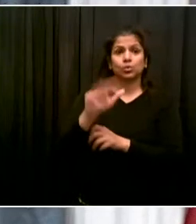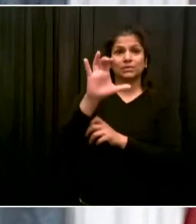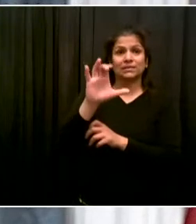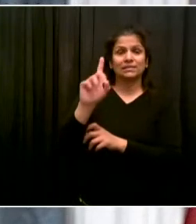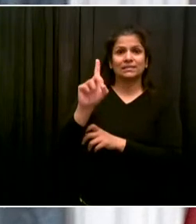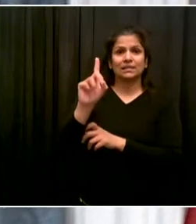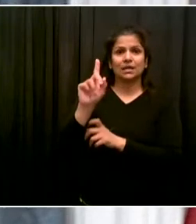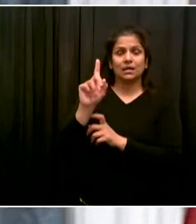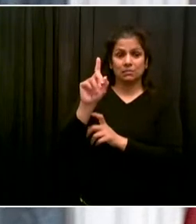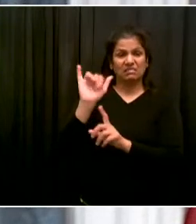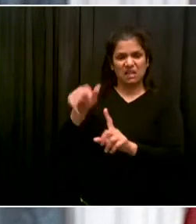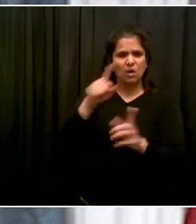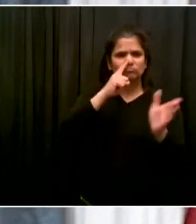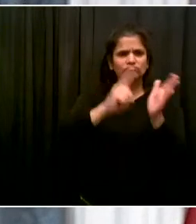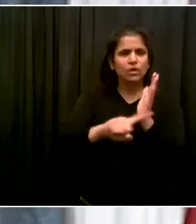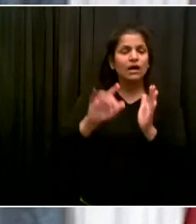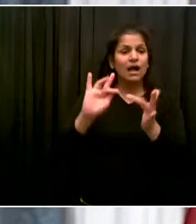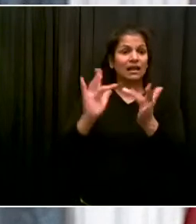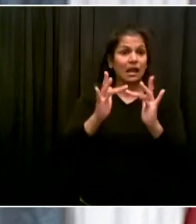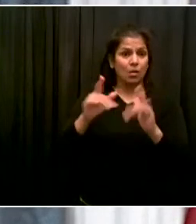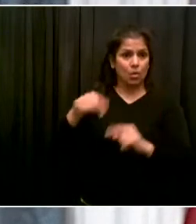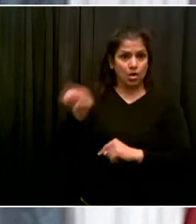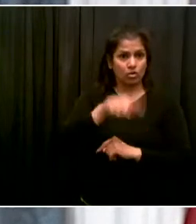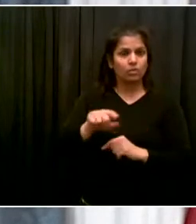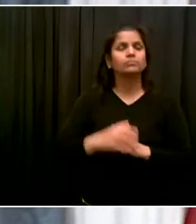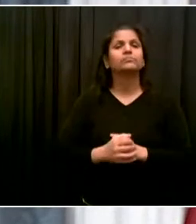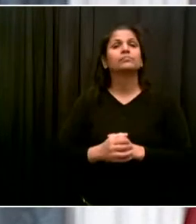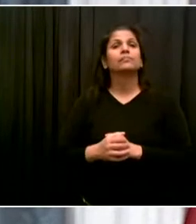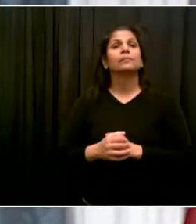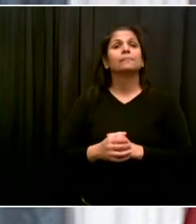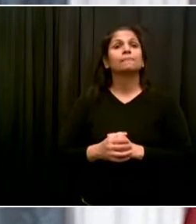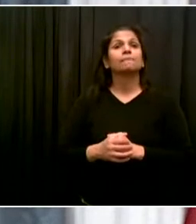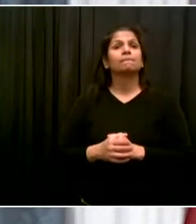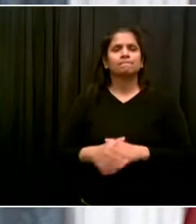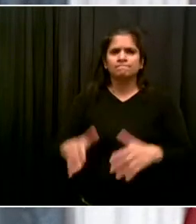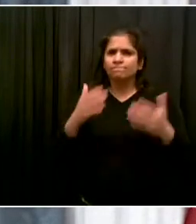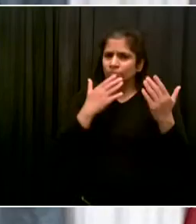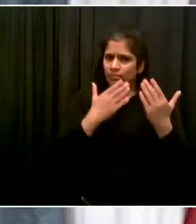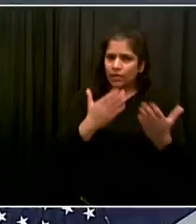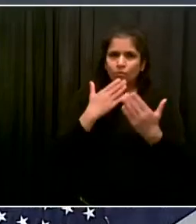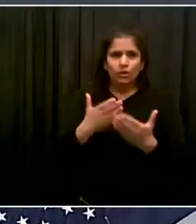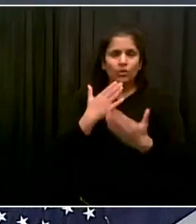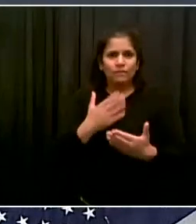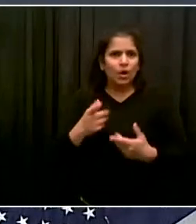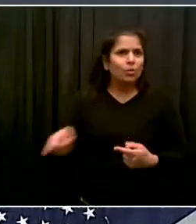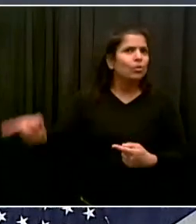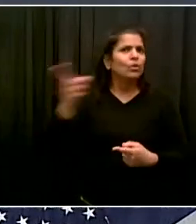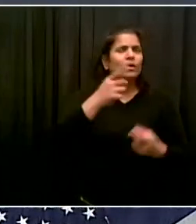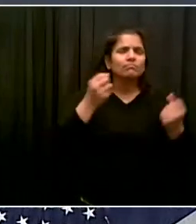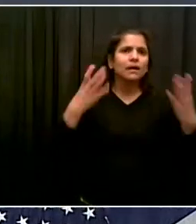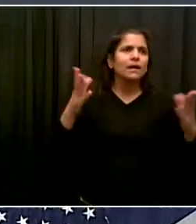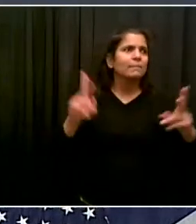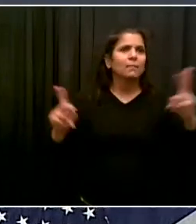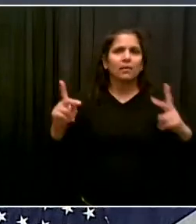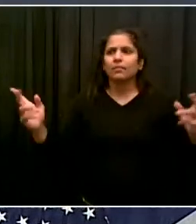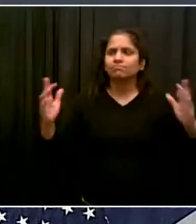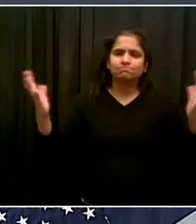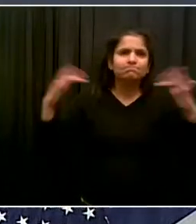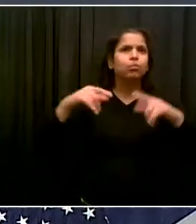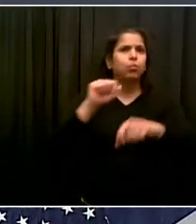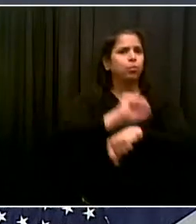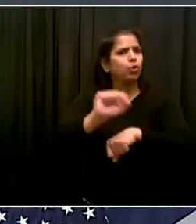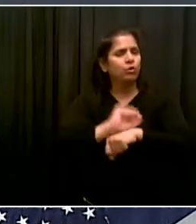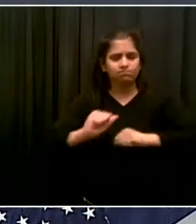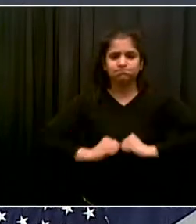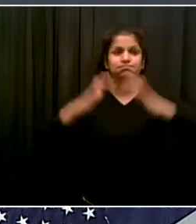was an invaluable partner in making Summer Rising come to life. And with that, I'll turn back to you, Mr. Mayor. Thank you very,